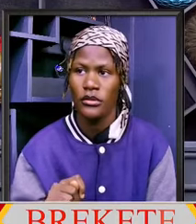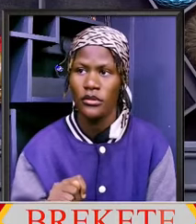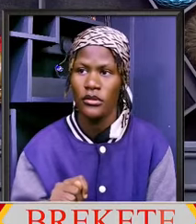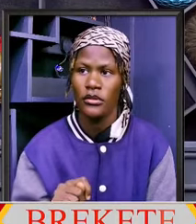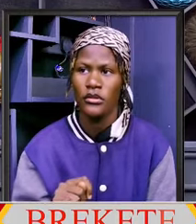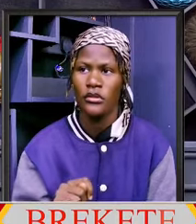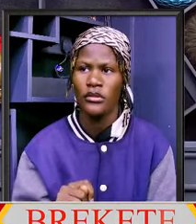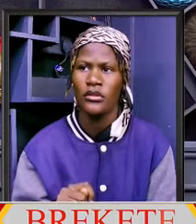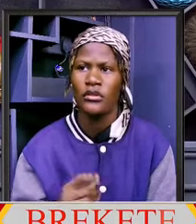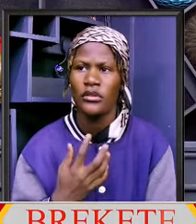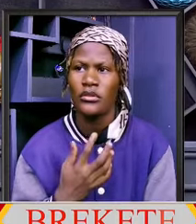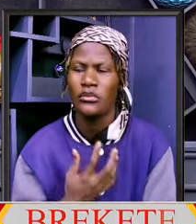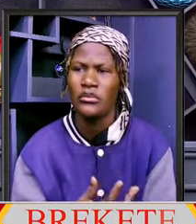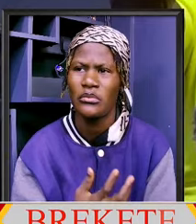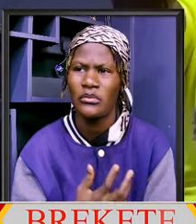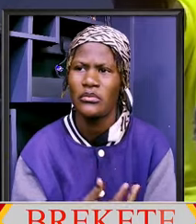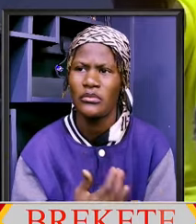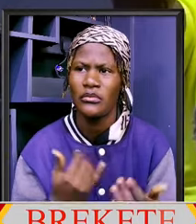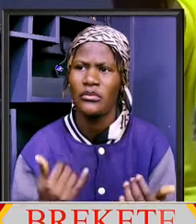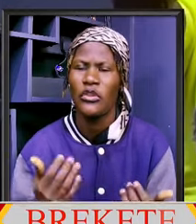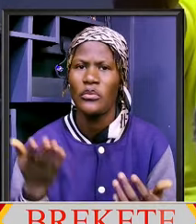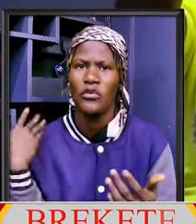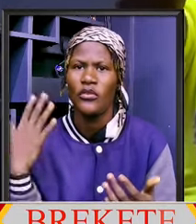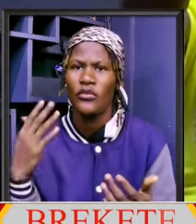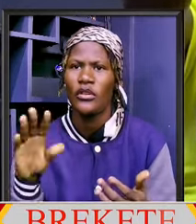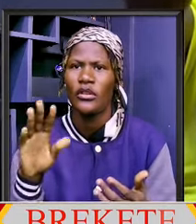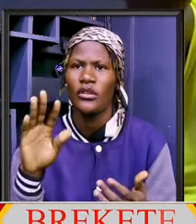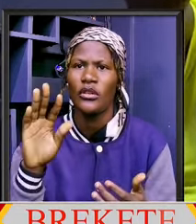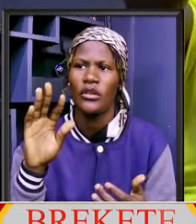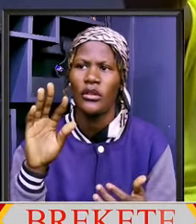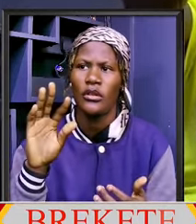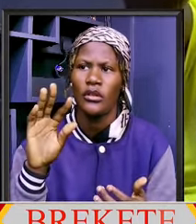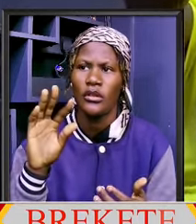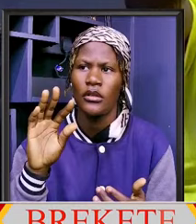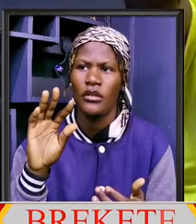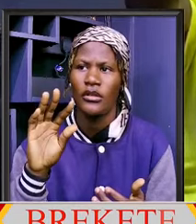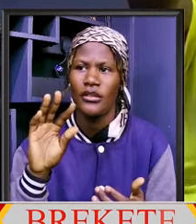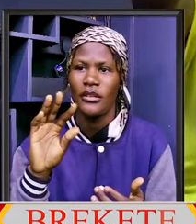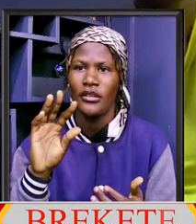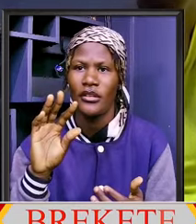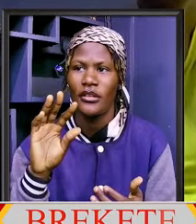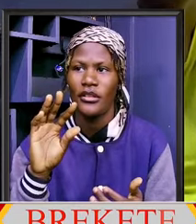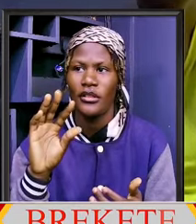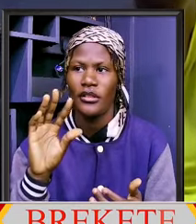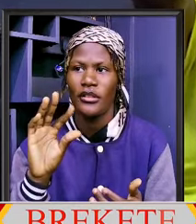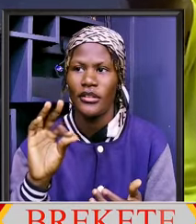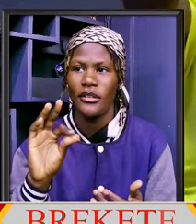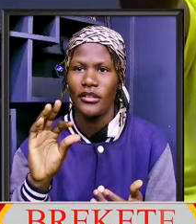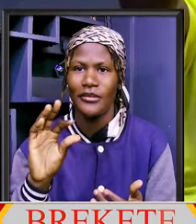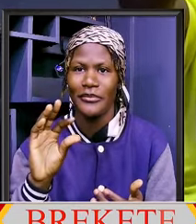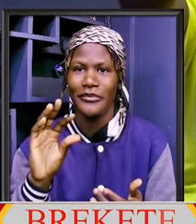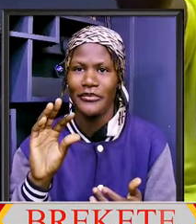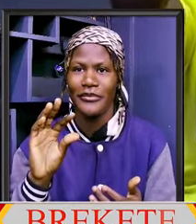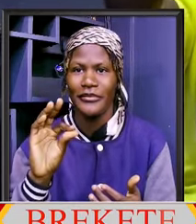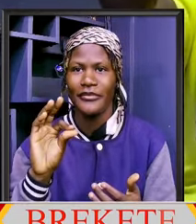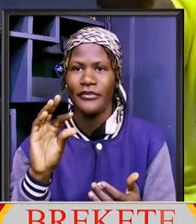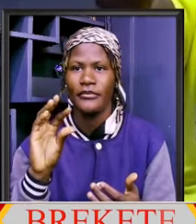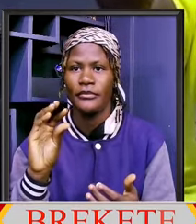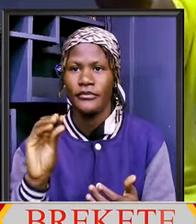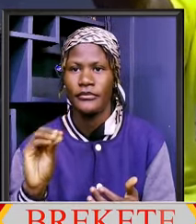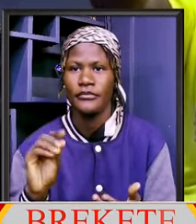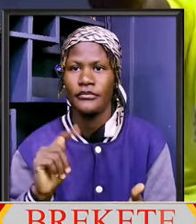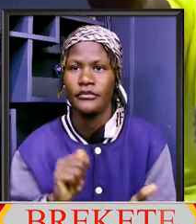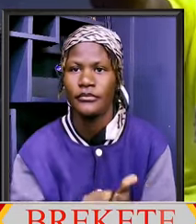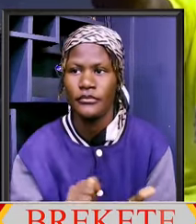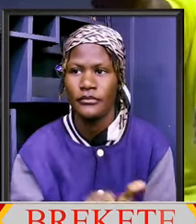now it don't. They said the place for Oyibo, one Oyibo outside Nigeria, because